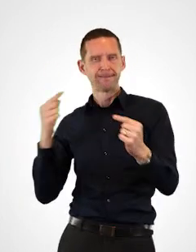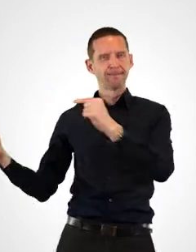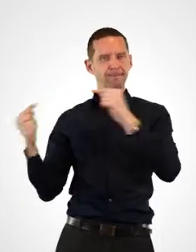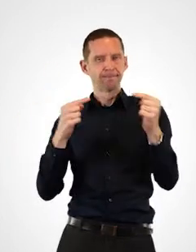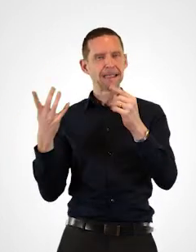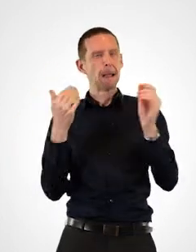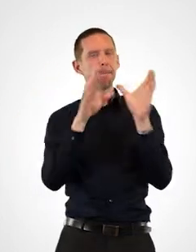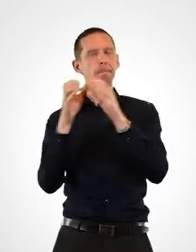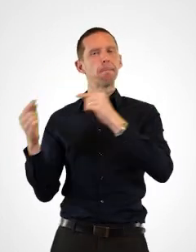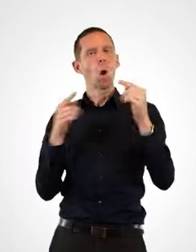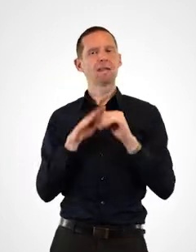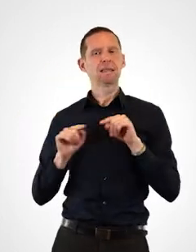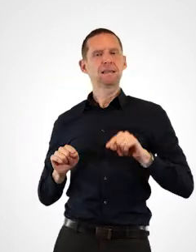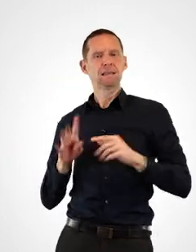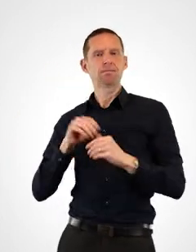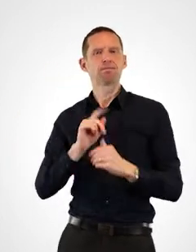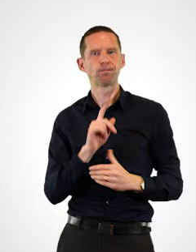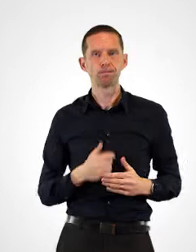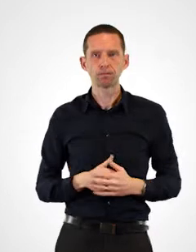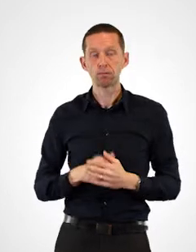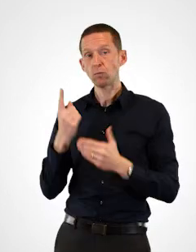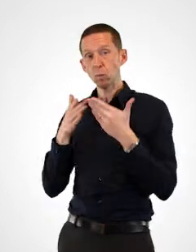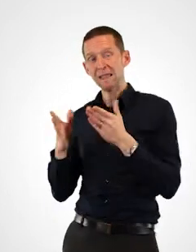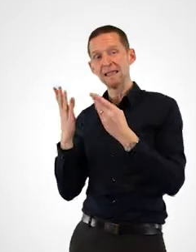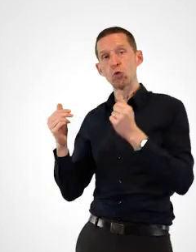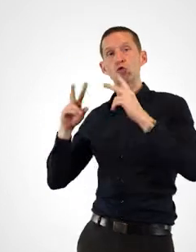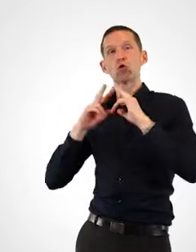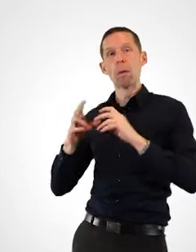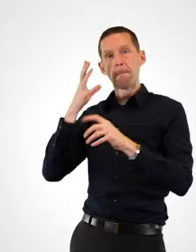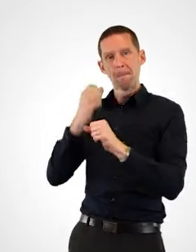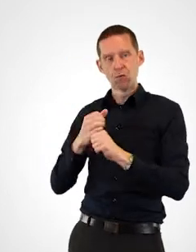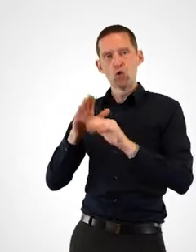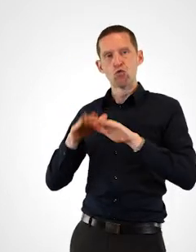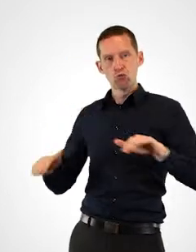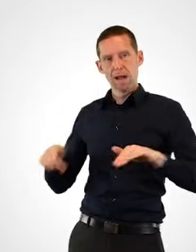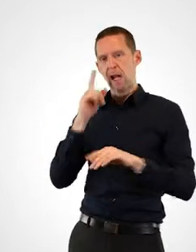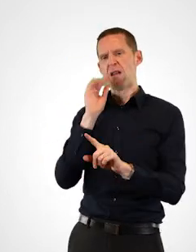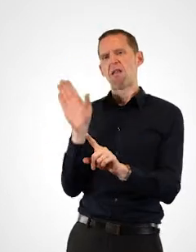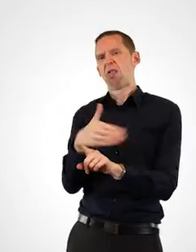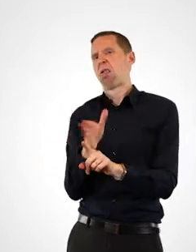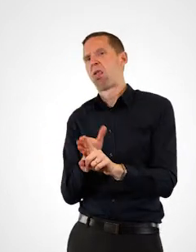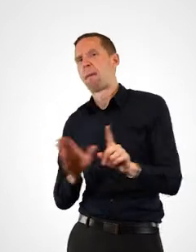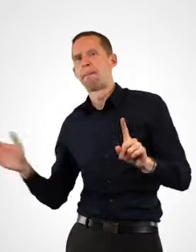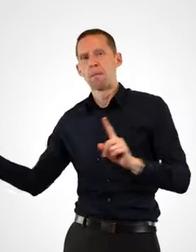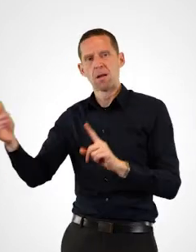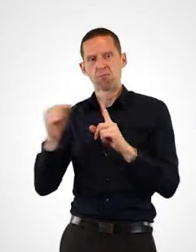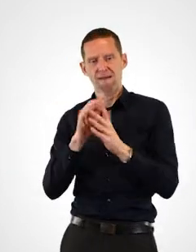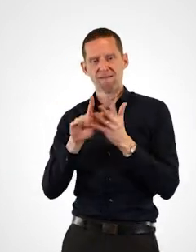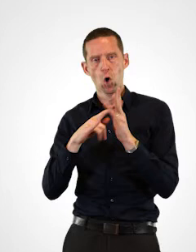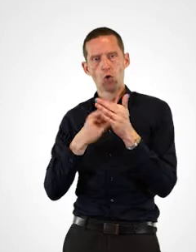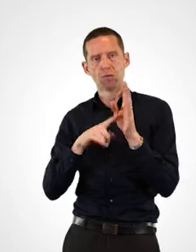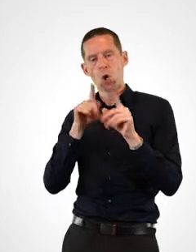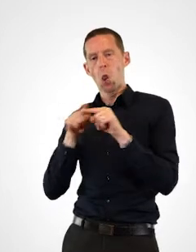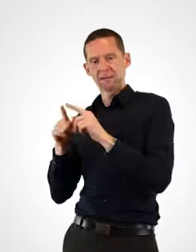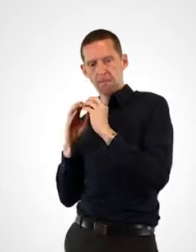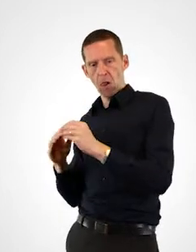groups about its role. On the one hand, there's researchers who believe that children can bypass phonology in learning to spell,